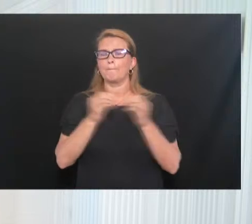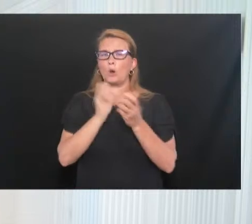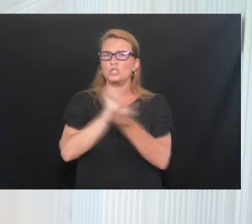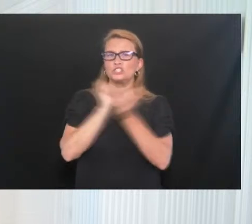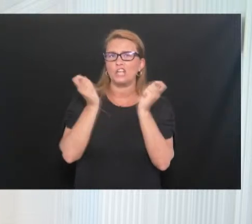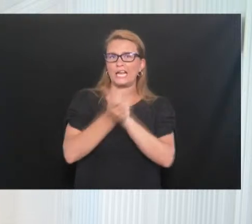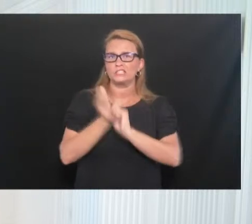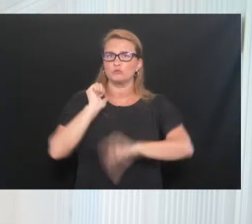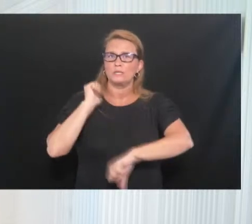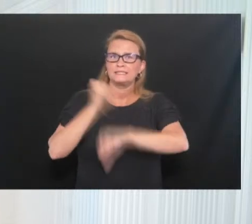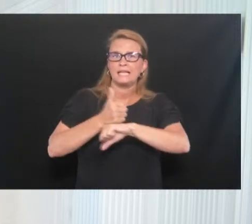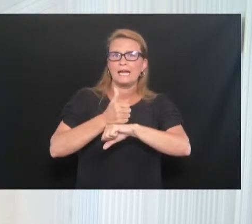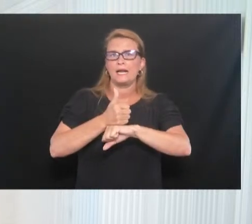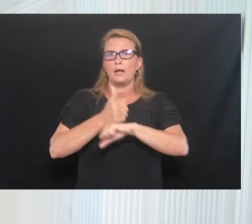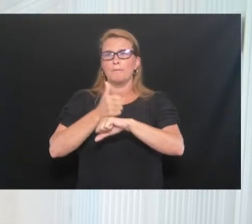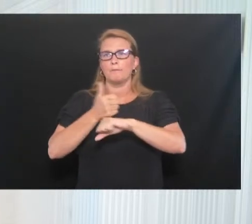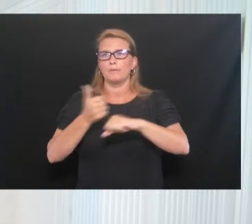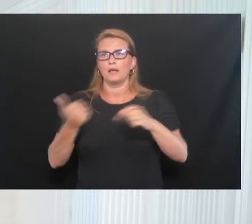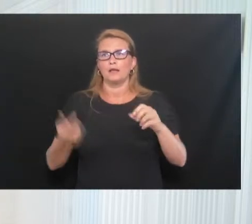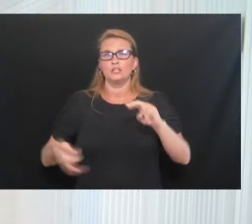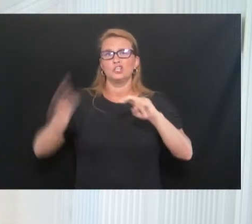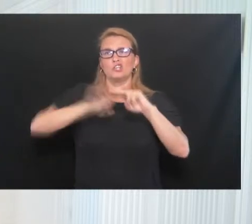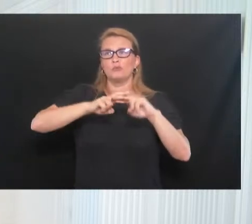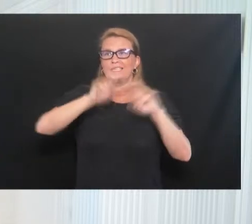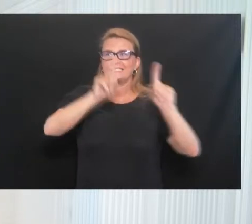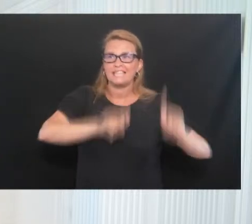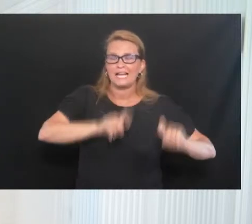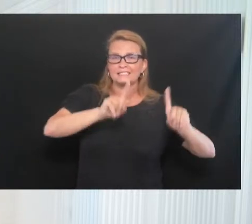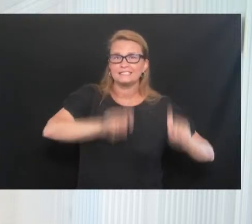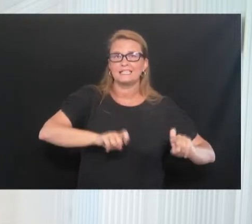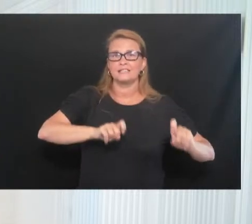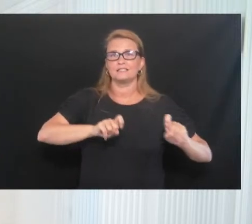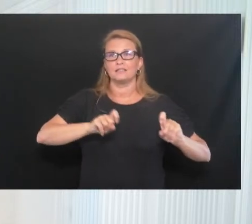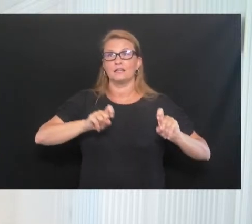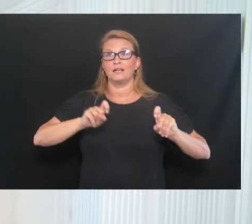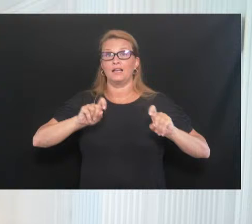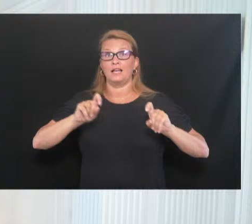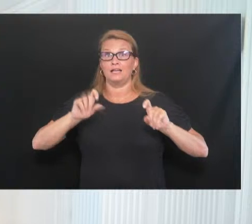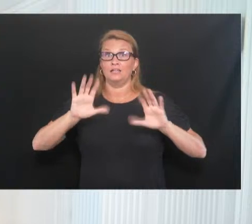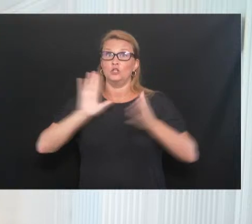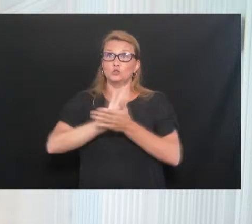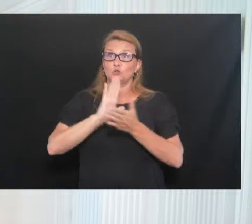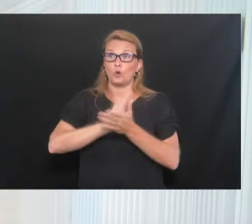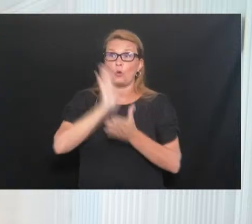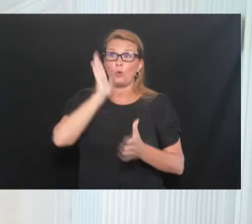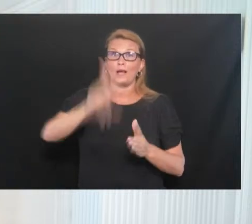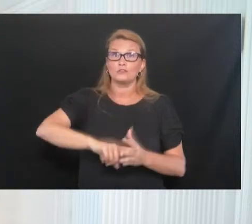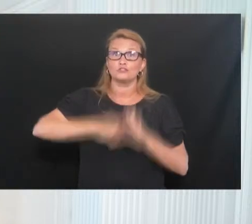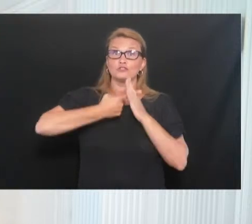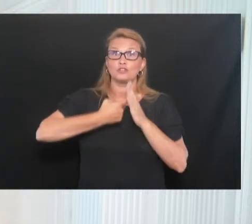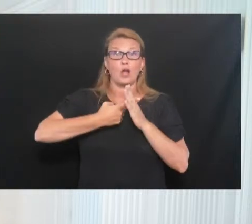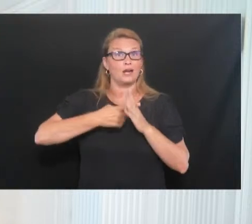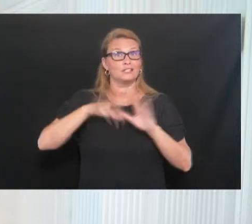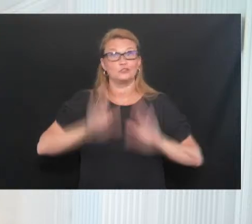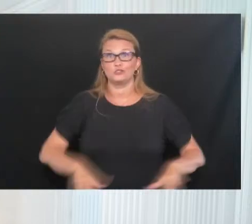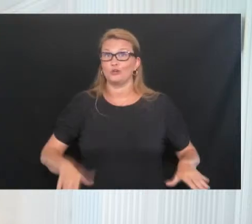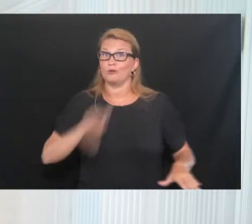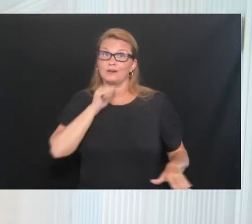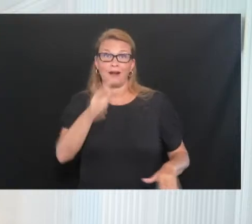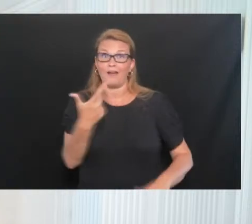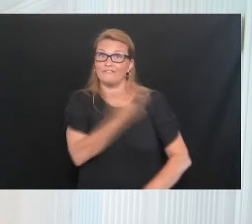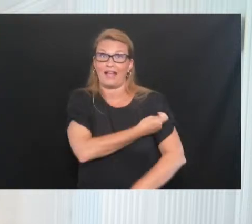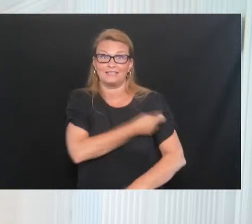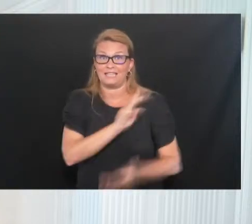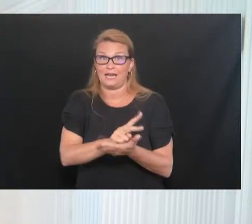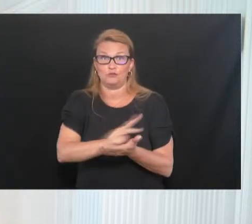place, up testing, do anything as crowded classrooms are set to get back and kids aren't vaccinated in 2 weeks?